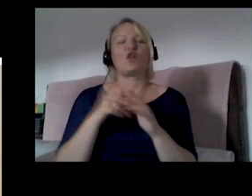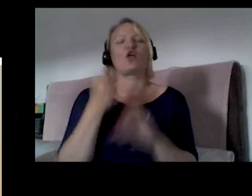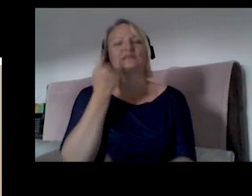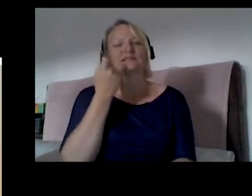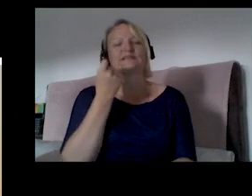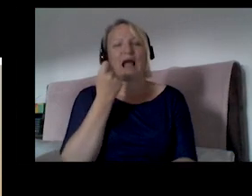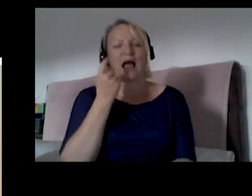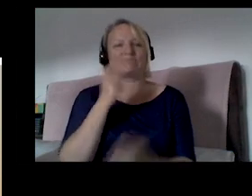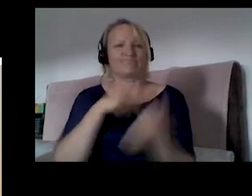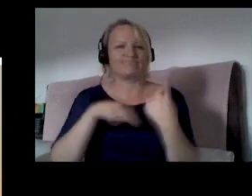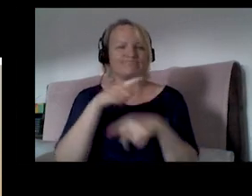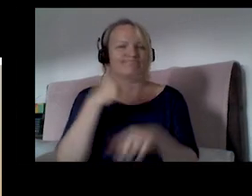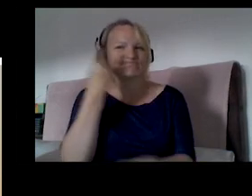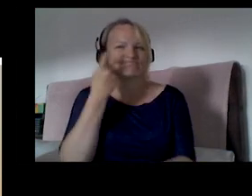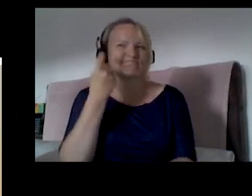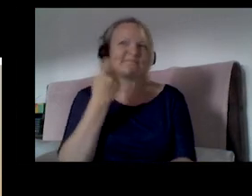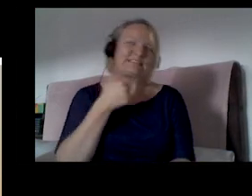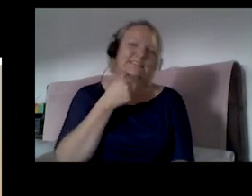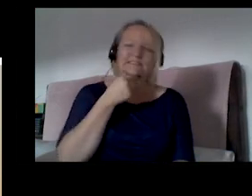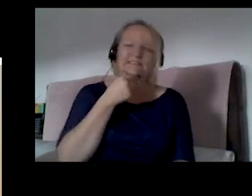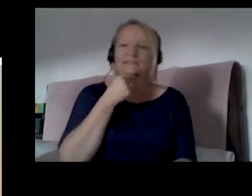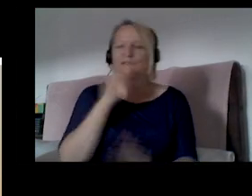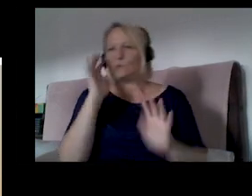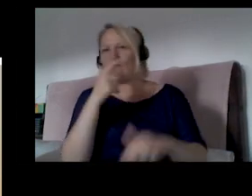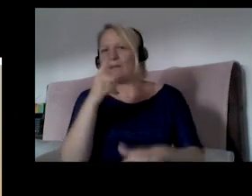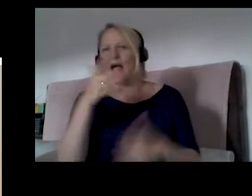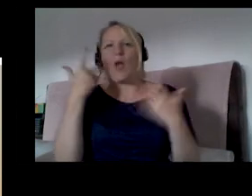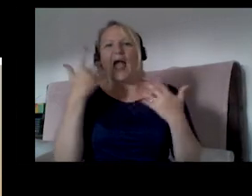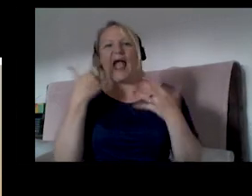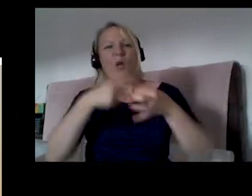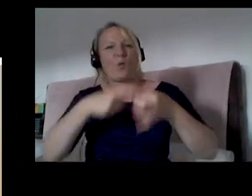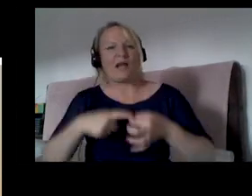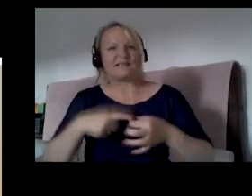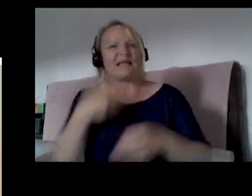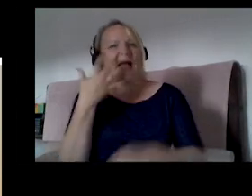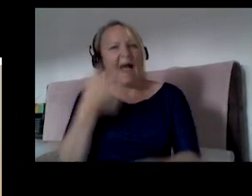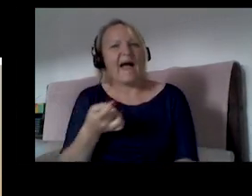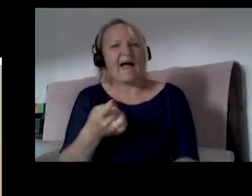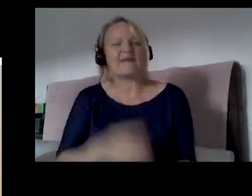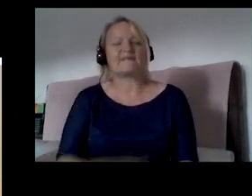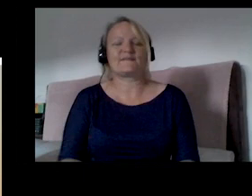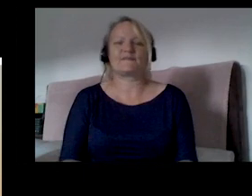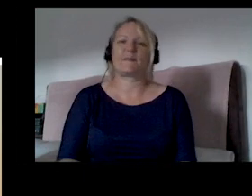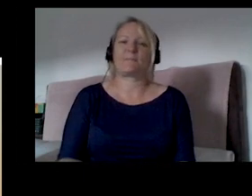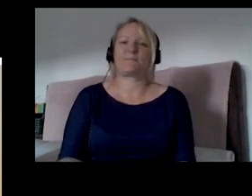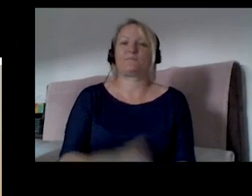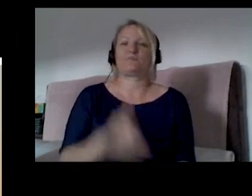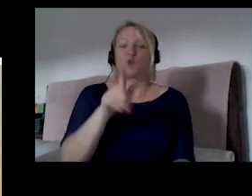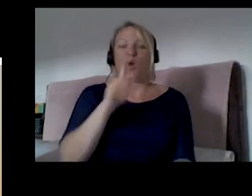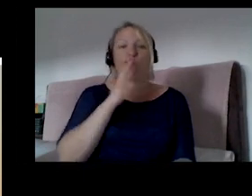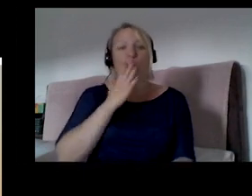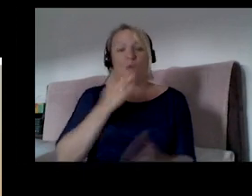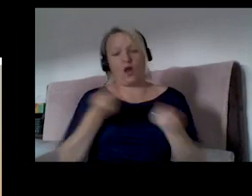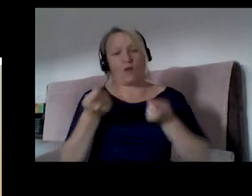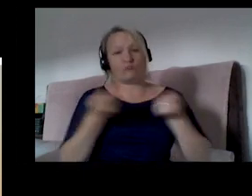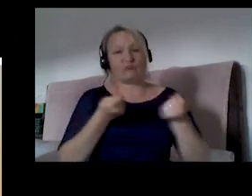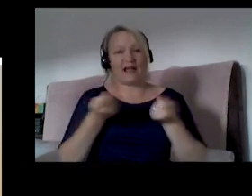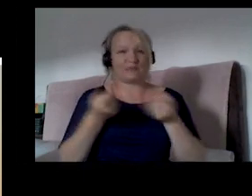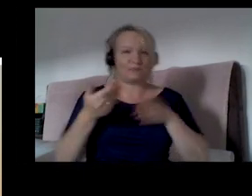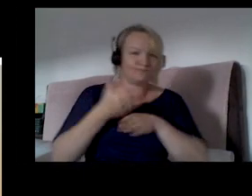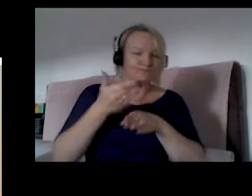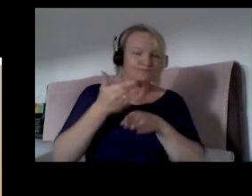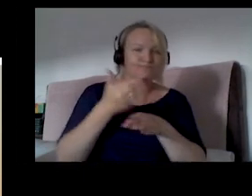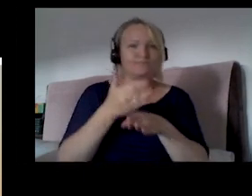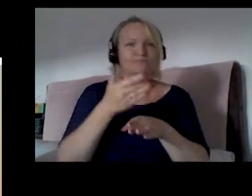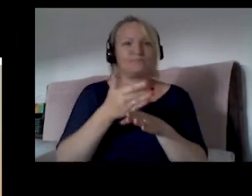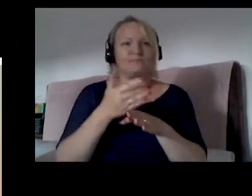Thanks, John. We fully understand that many people have concerns about the effect that the project will have on air quality.